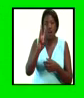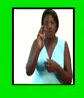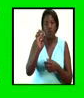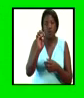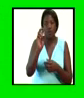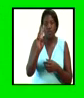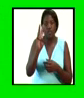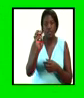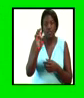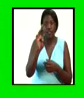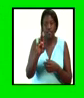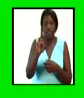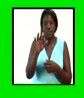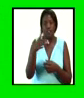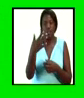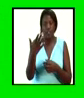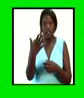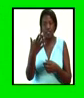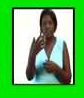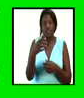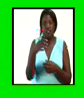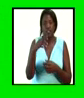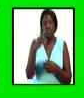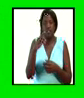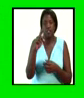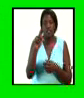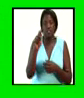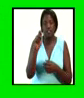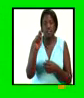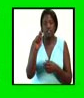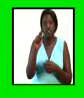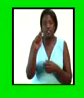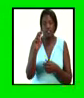as however and nevertheless.